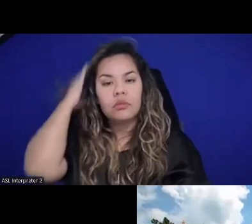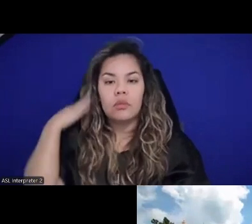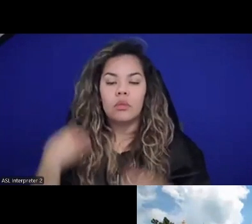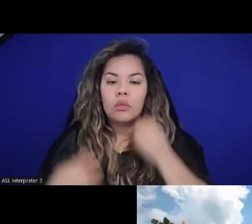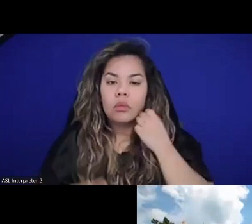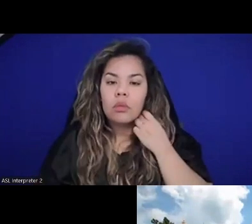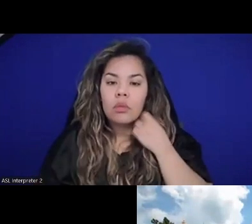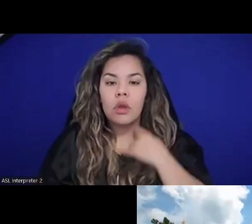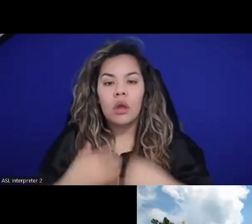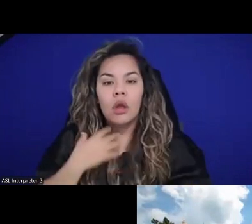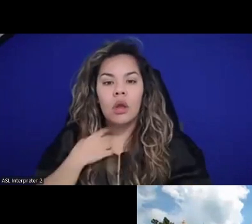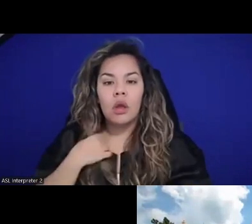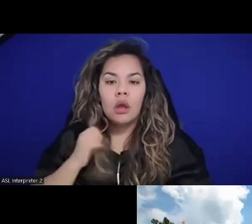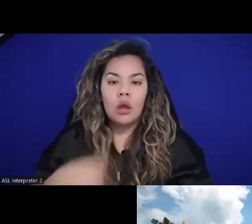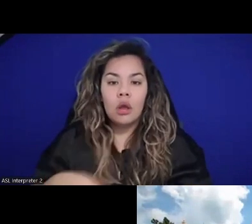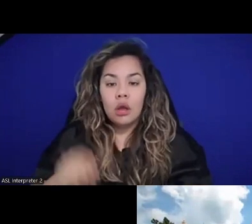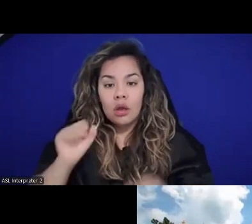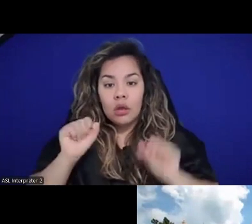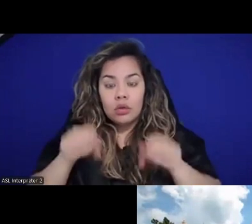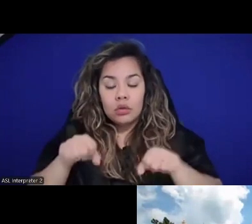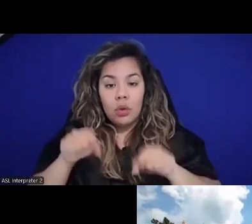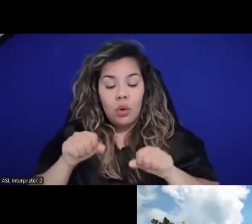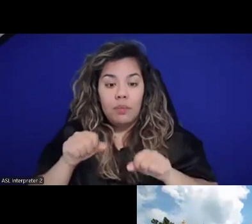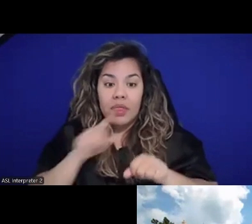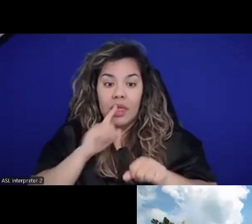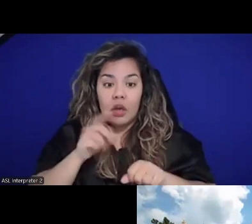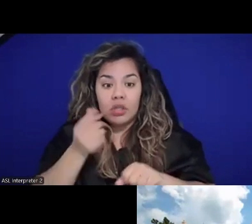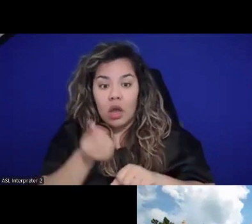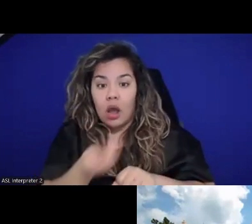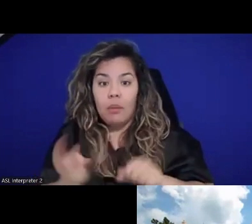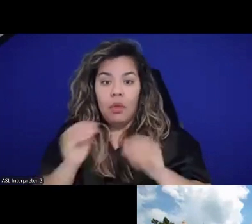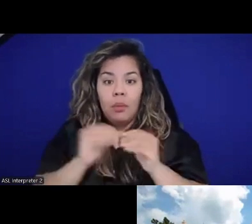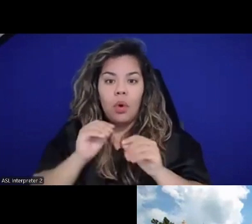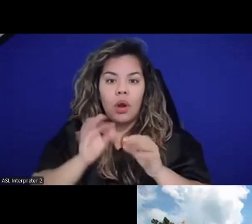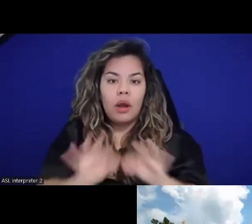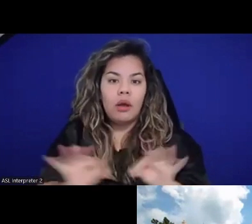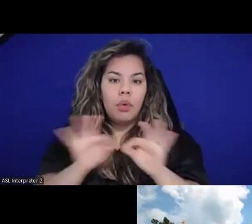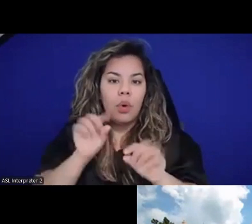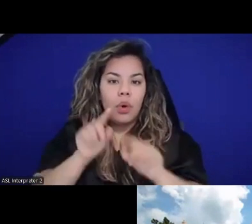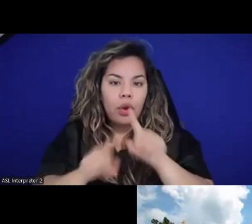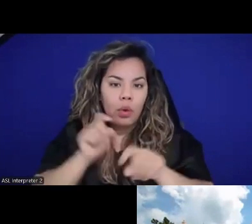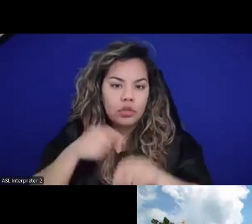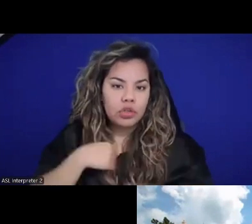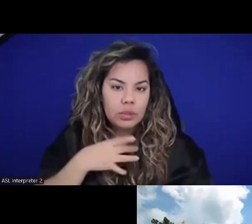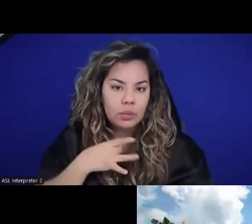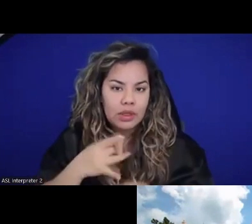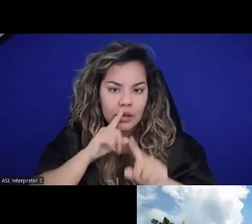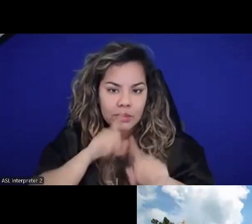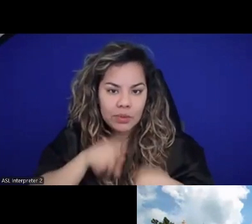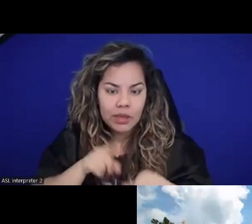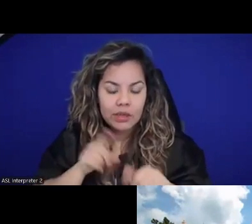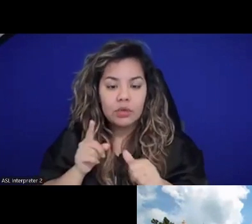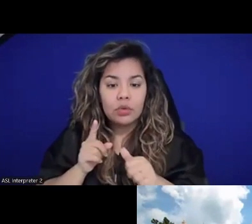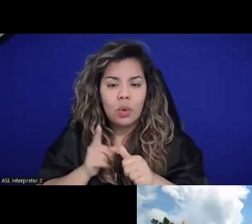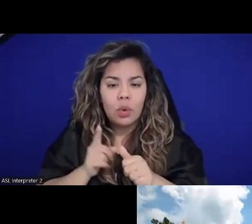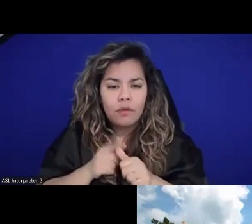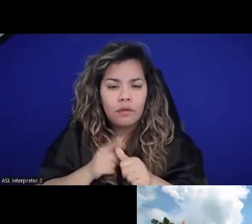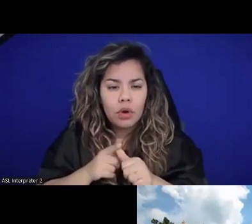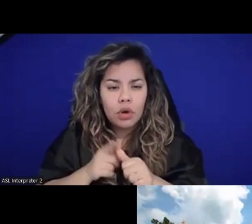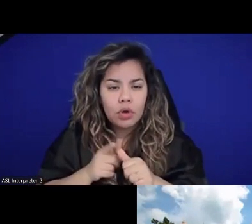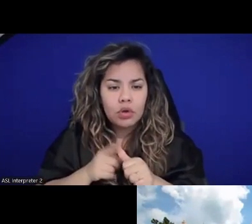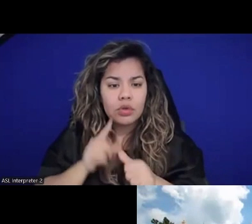So there are a couple of important questions that I'd like to answer. So first, related to